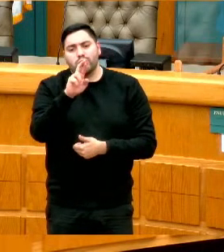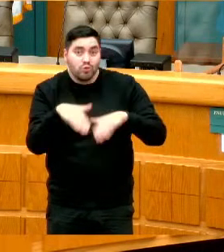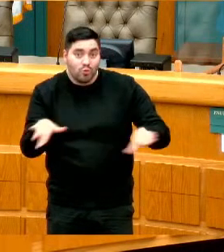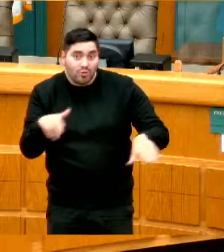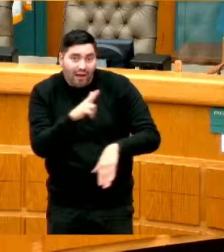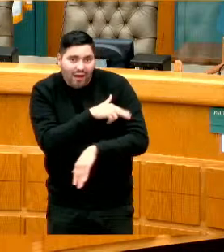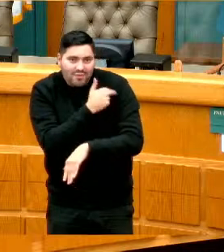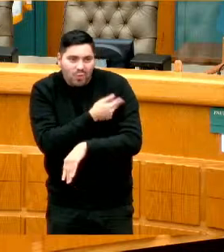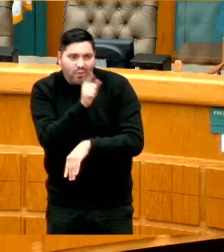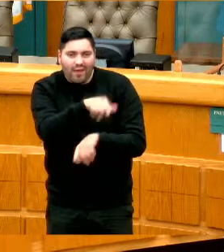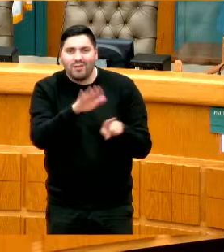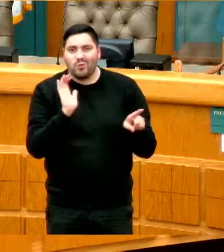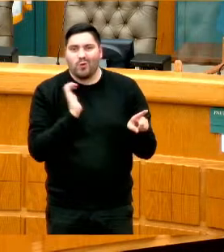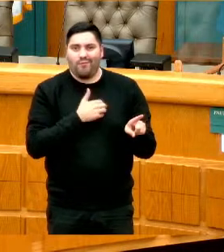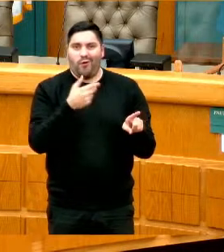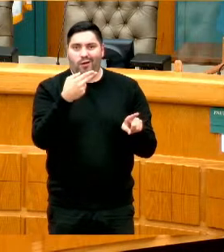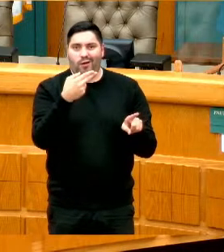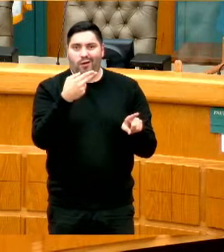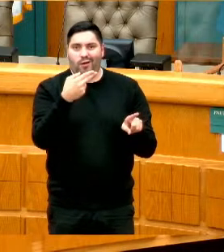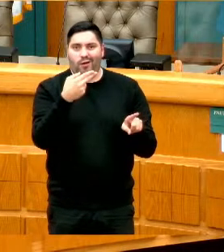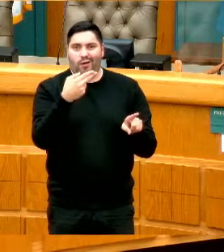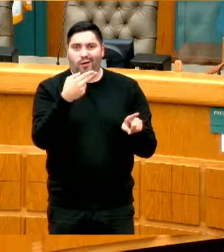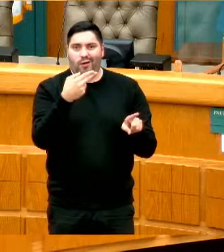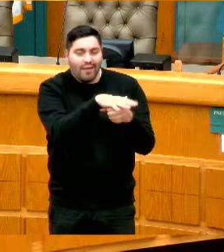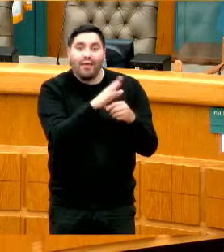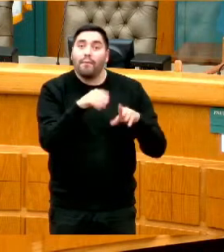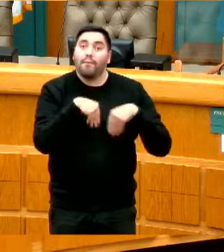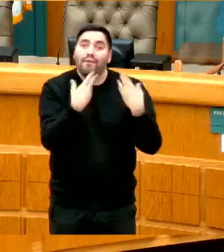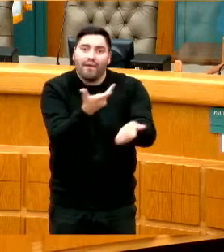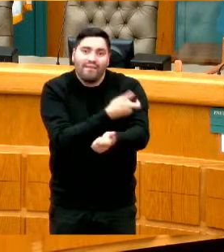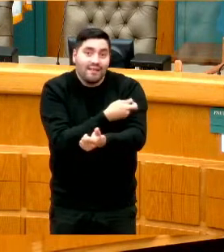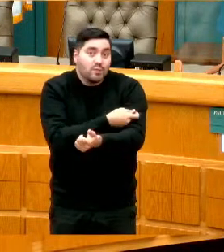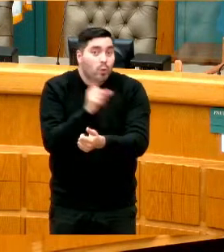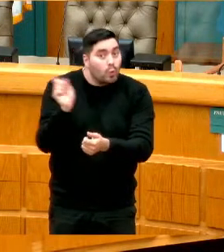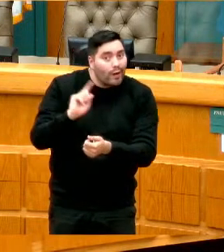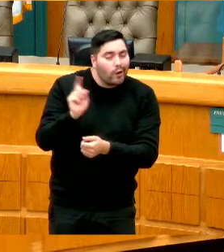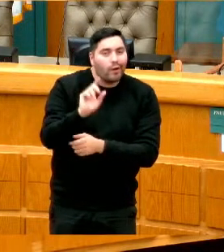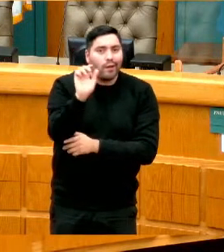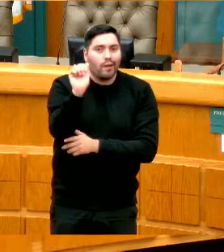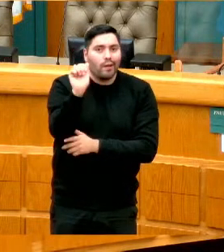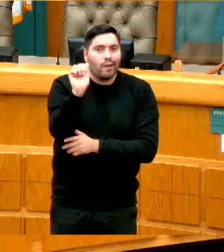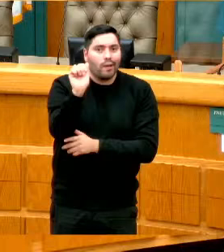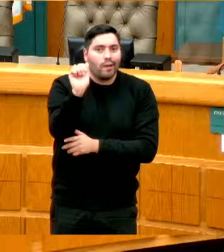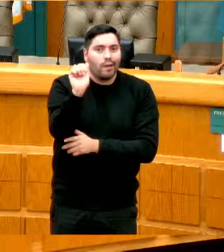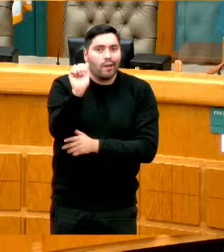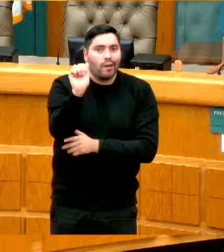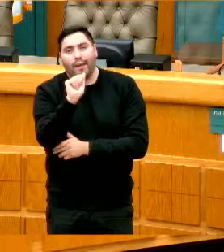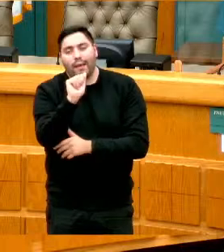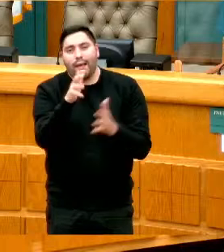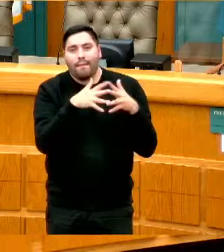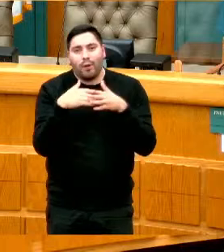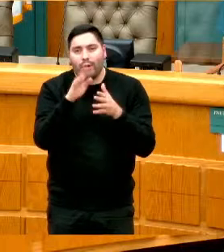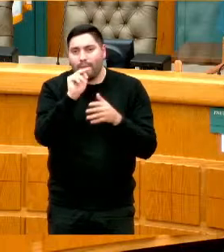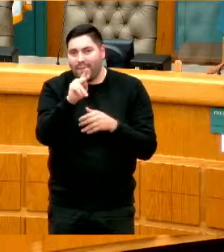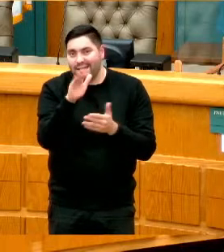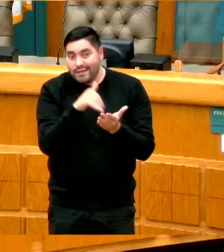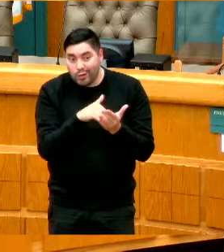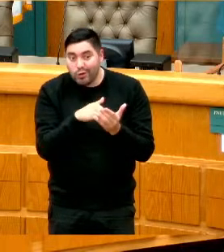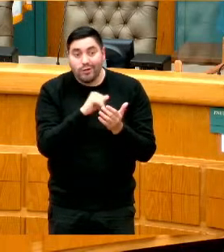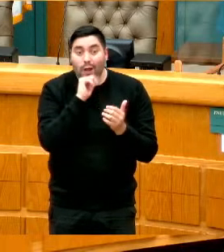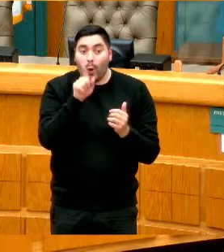hub sites, and they provide vaccines at the American Bank Center. So not only is it the City Health District, but other